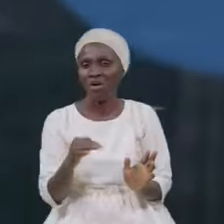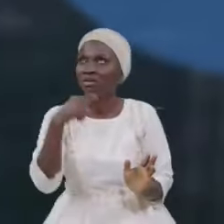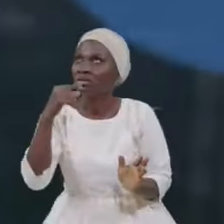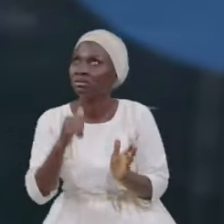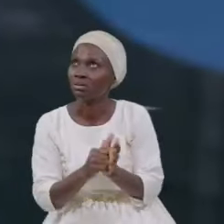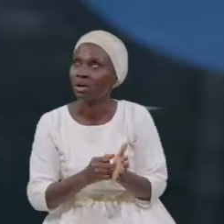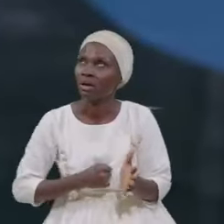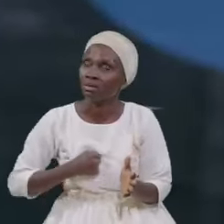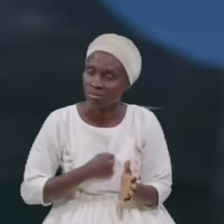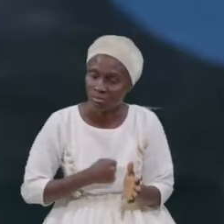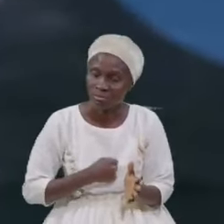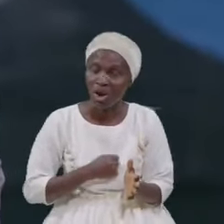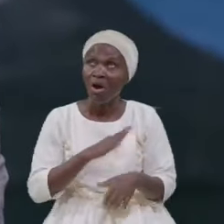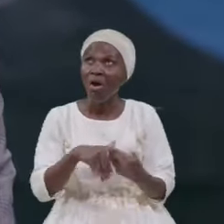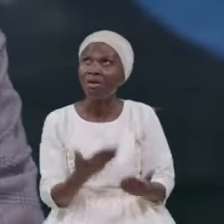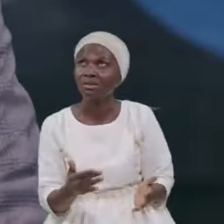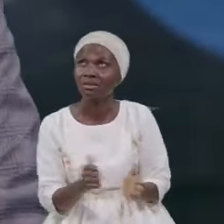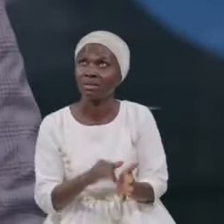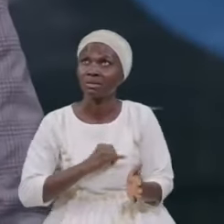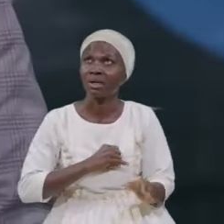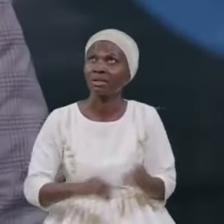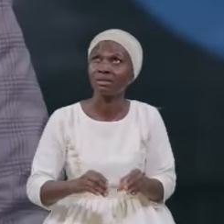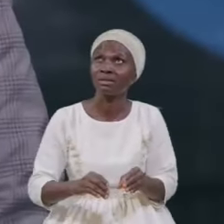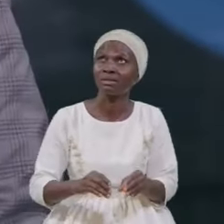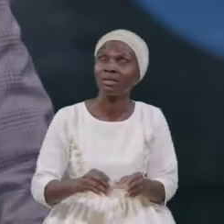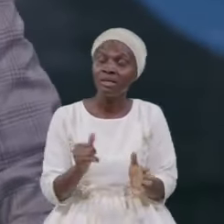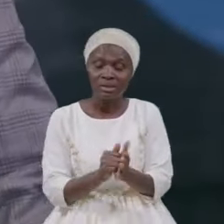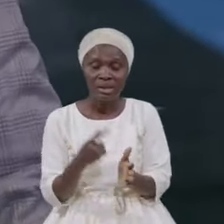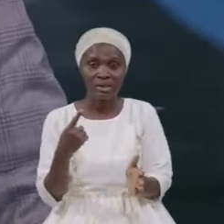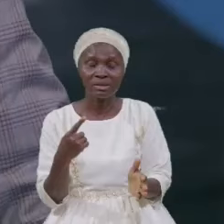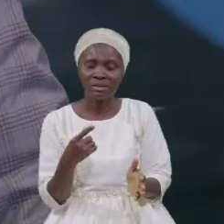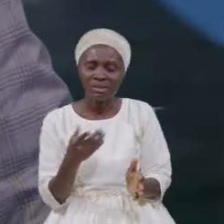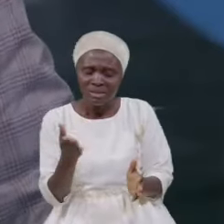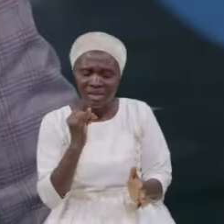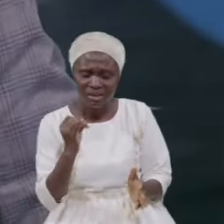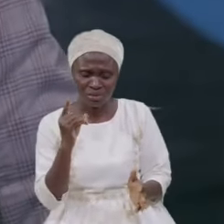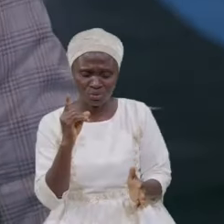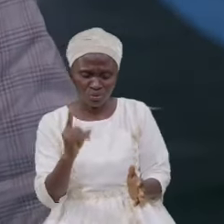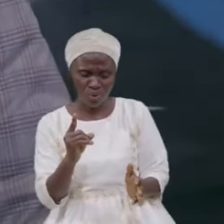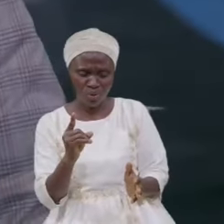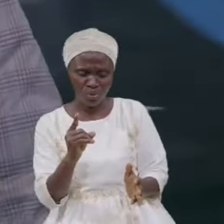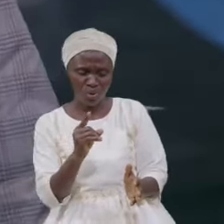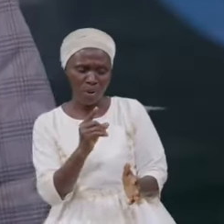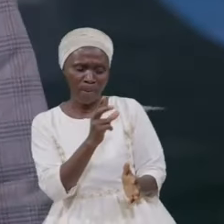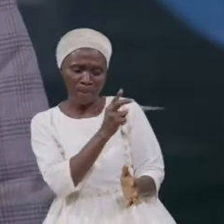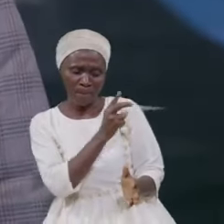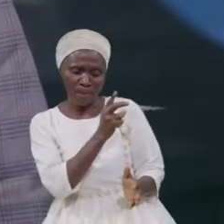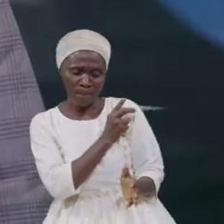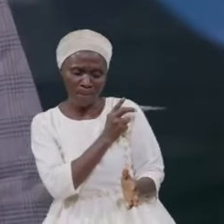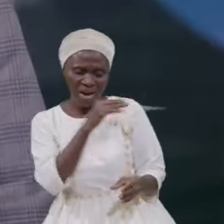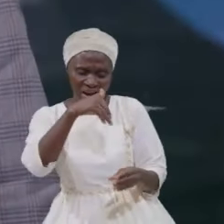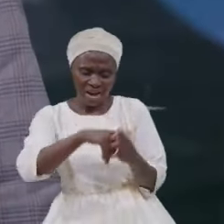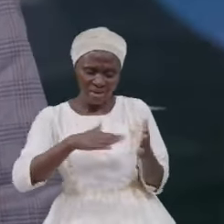the policeman in my inner man, the conscience, was telling me, I'm